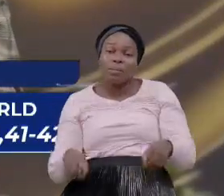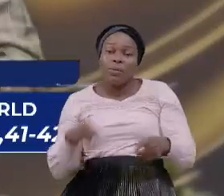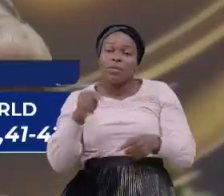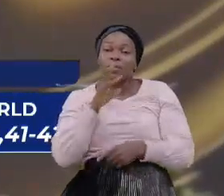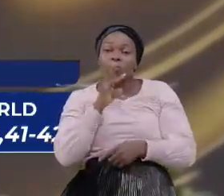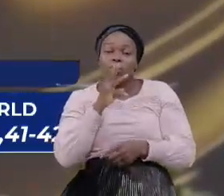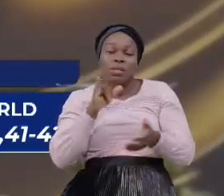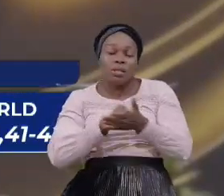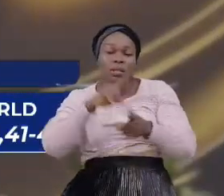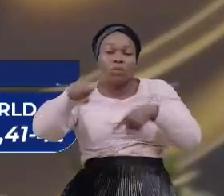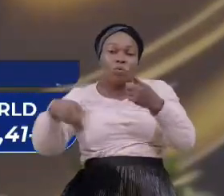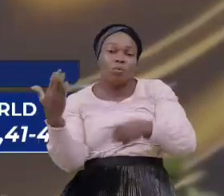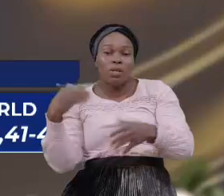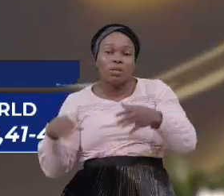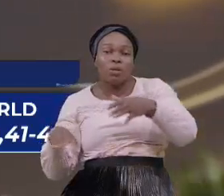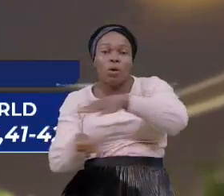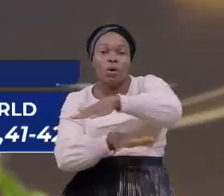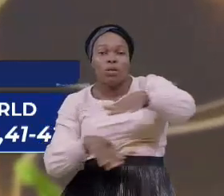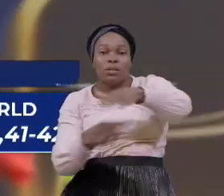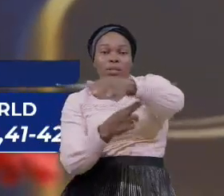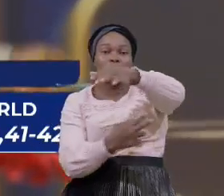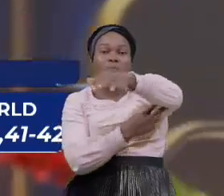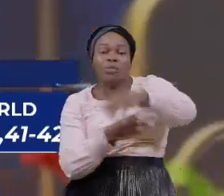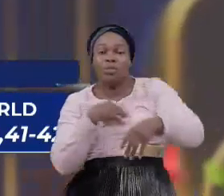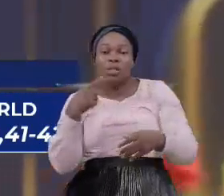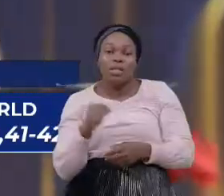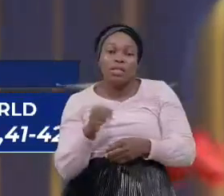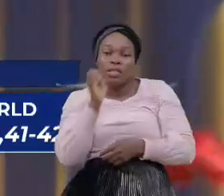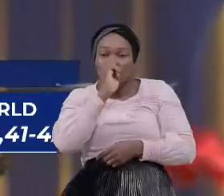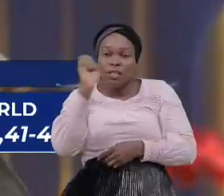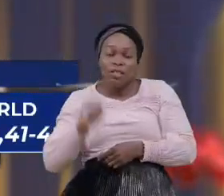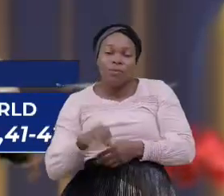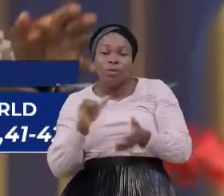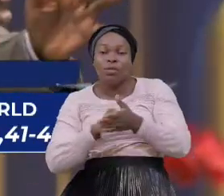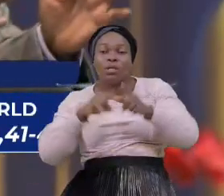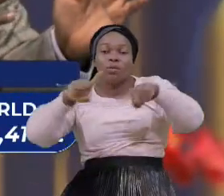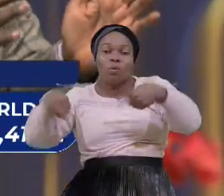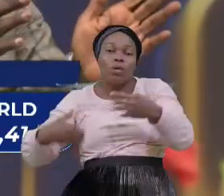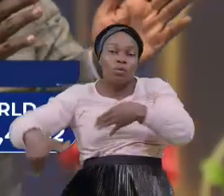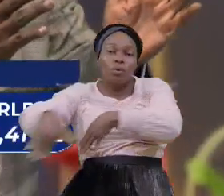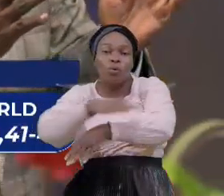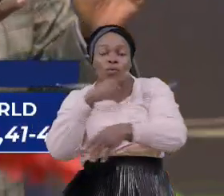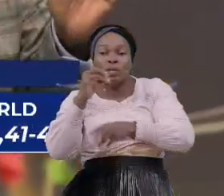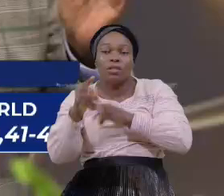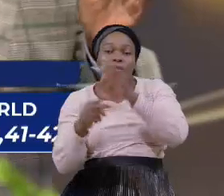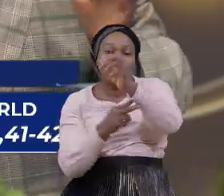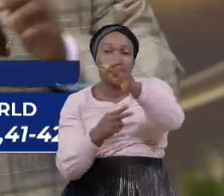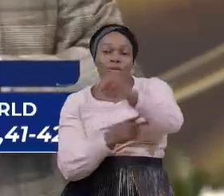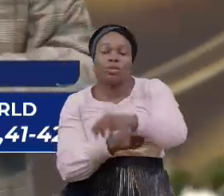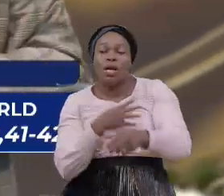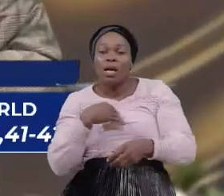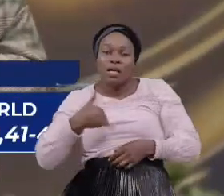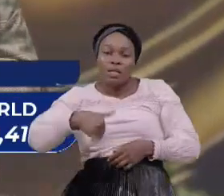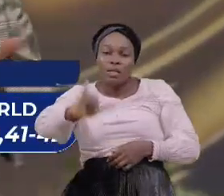bridge and the evil that went over the bridge, and yet he